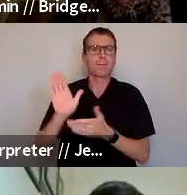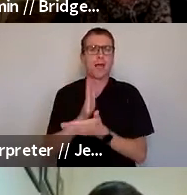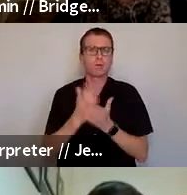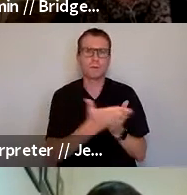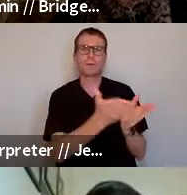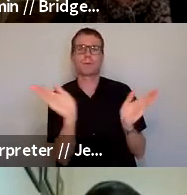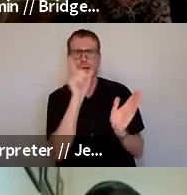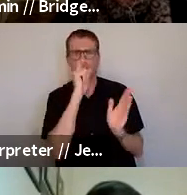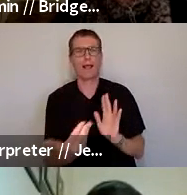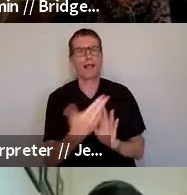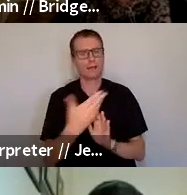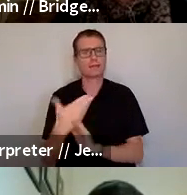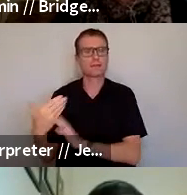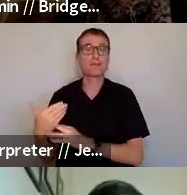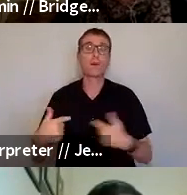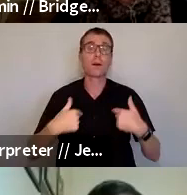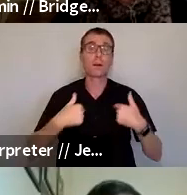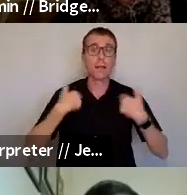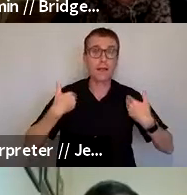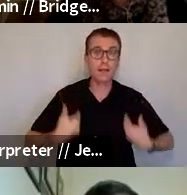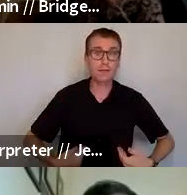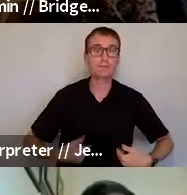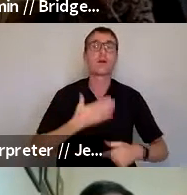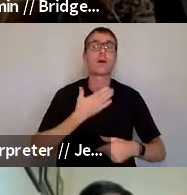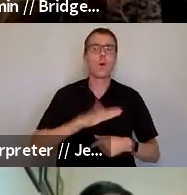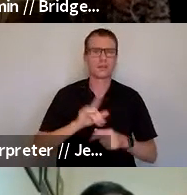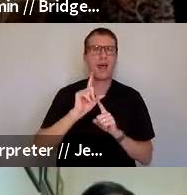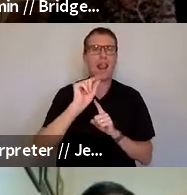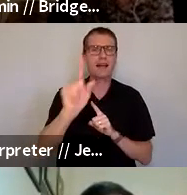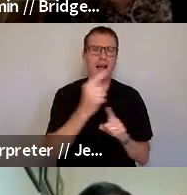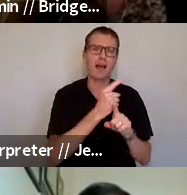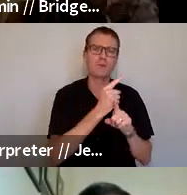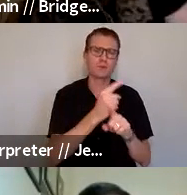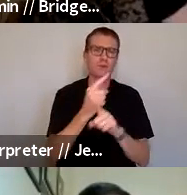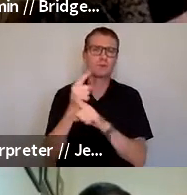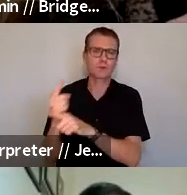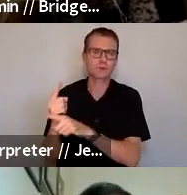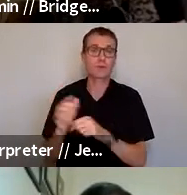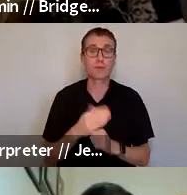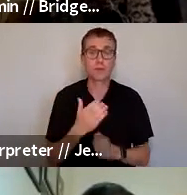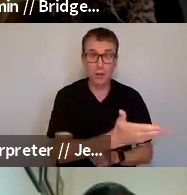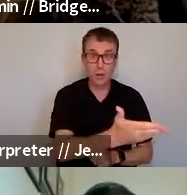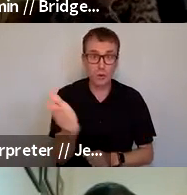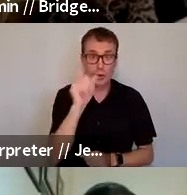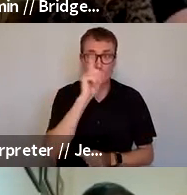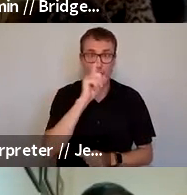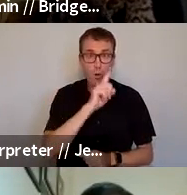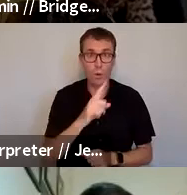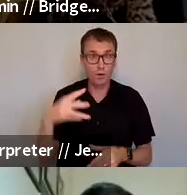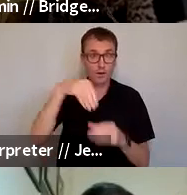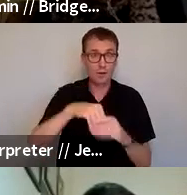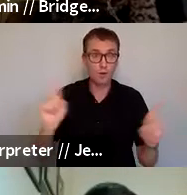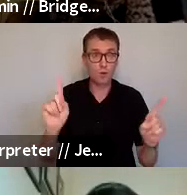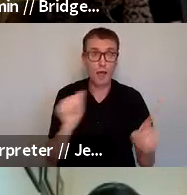I'm putting my hand up to have a conversation with you off here. What I would like to ask of any of the participants here at this learning lunch is if